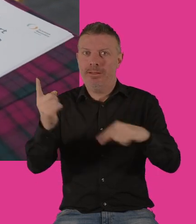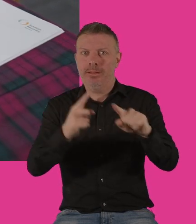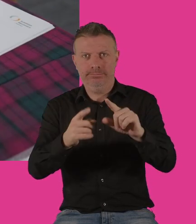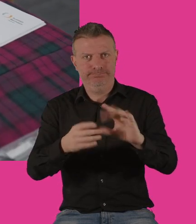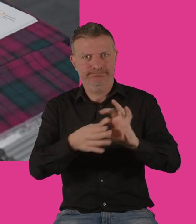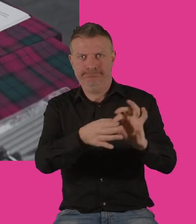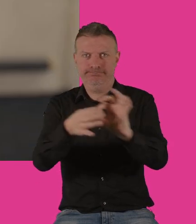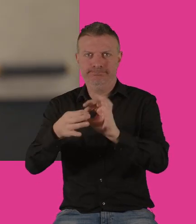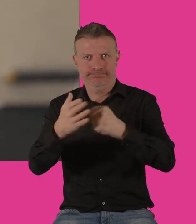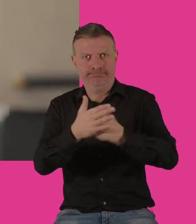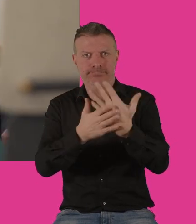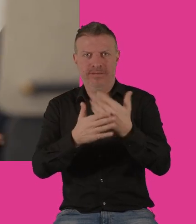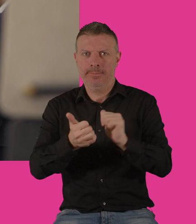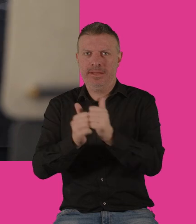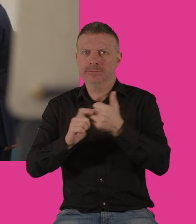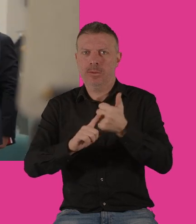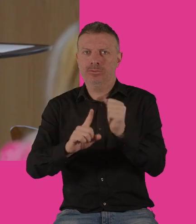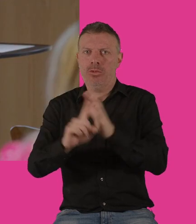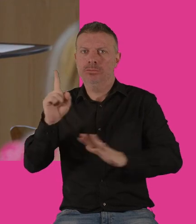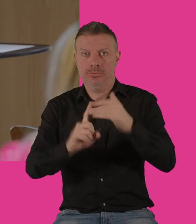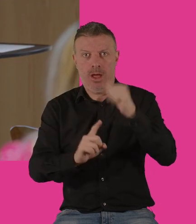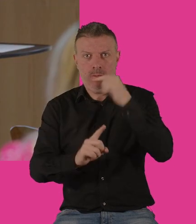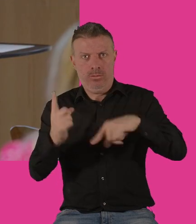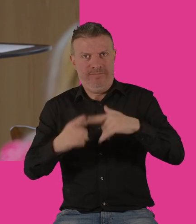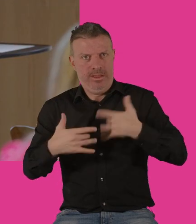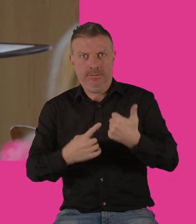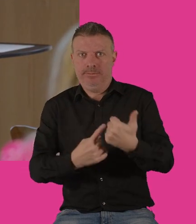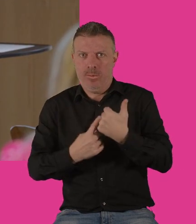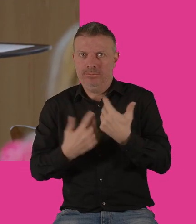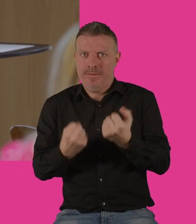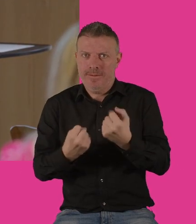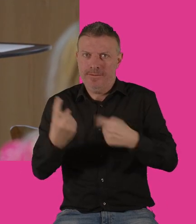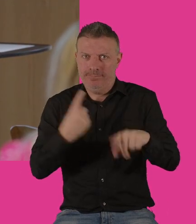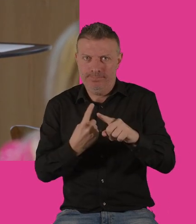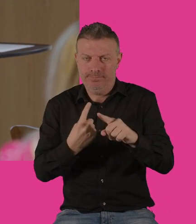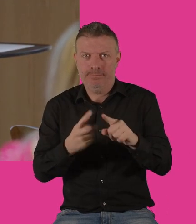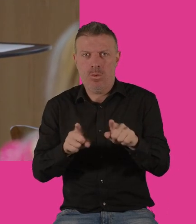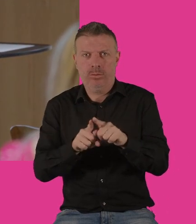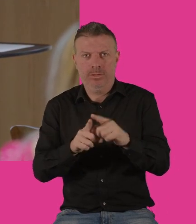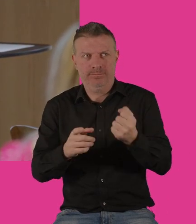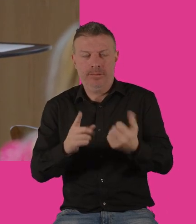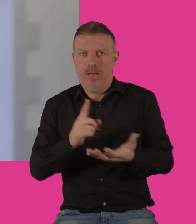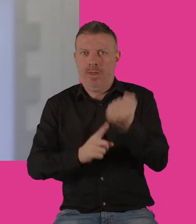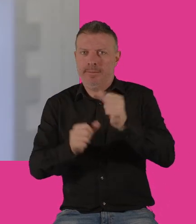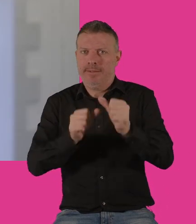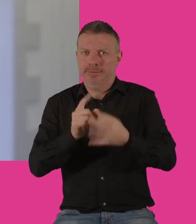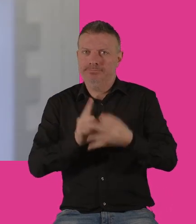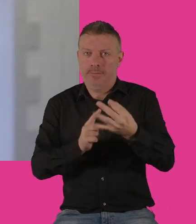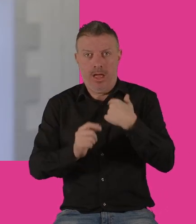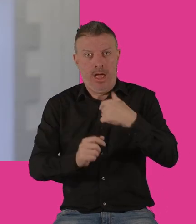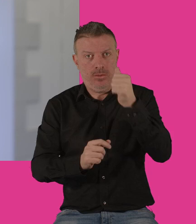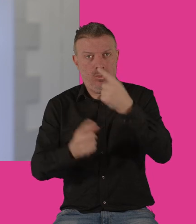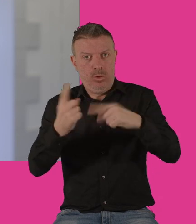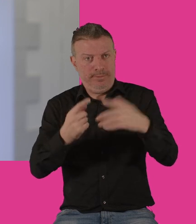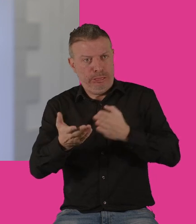order to build the capacity of peer support in Scotland. We know that those who feel supported have better outcomes. We know that